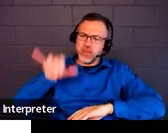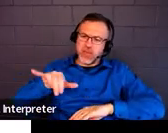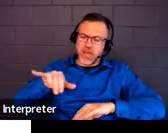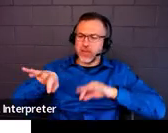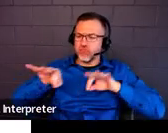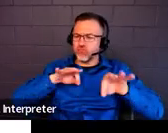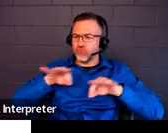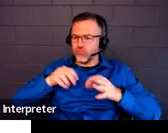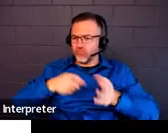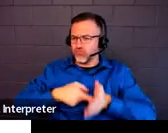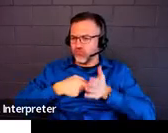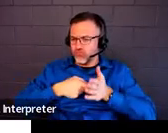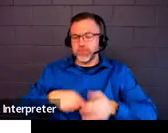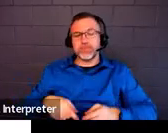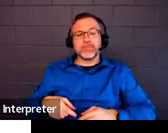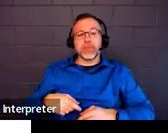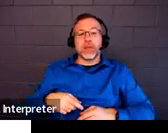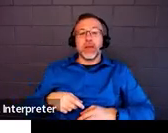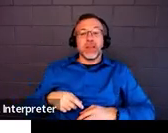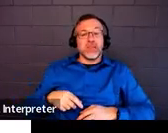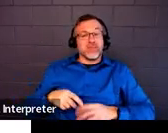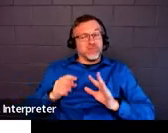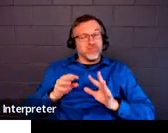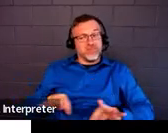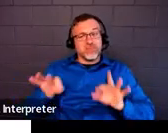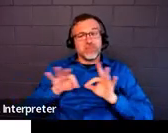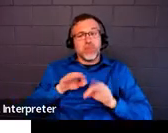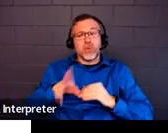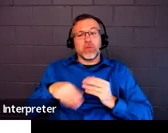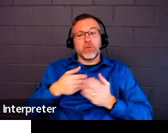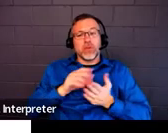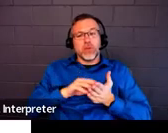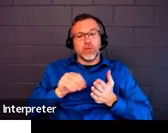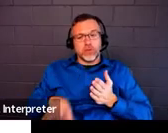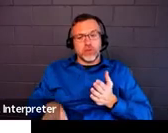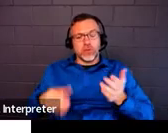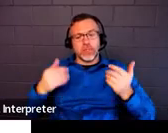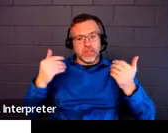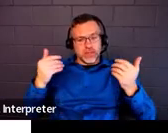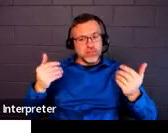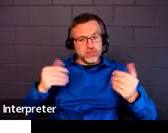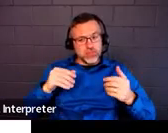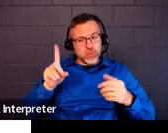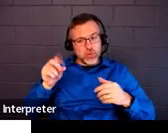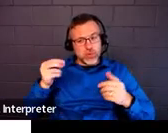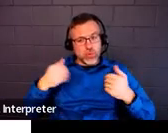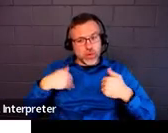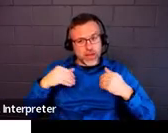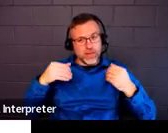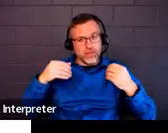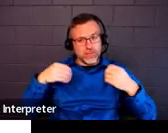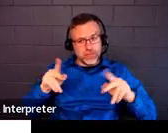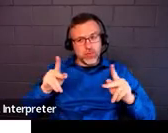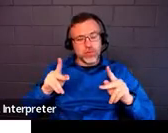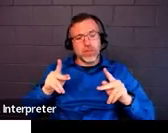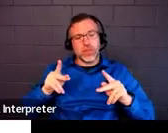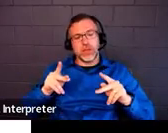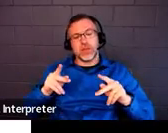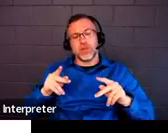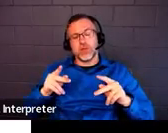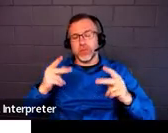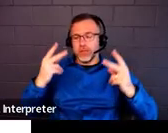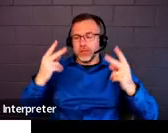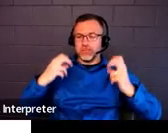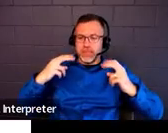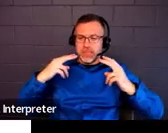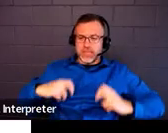It is important that all students have the opportunity to be assessed. It's